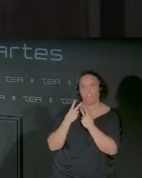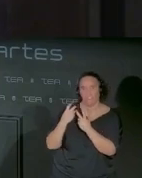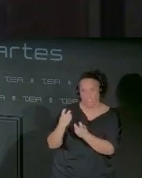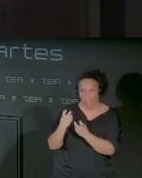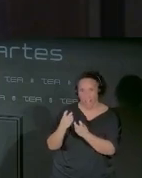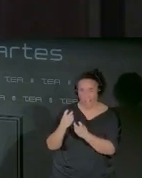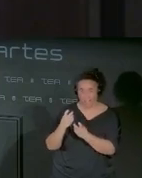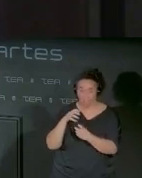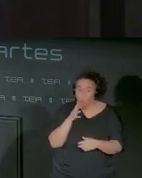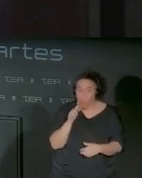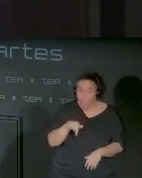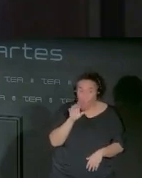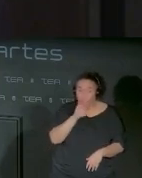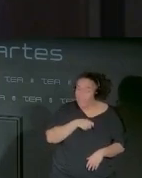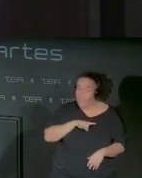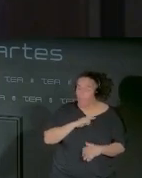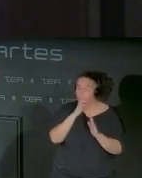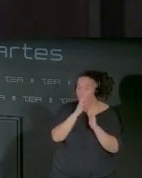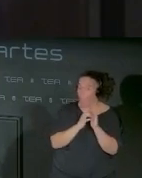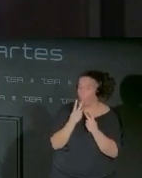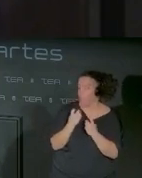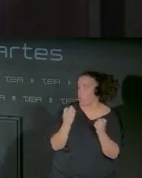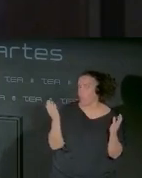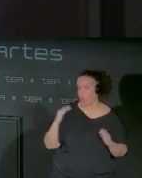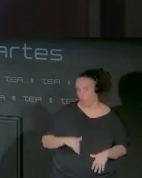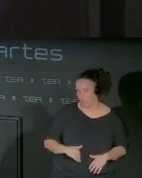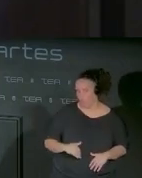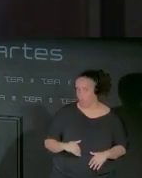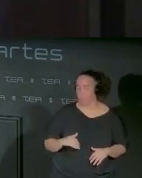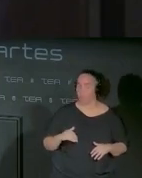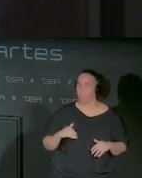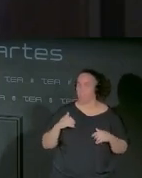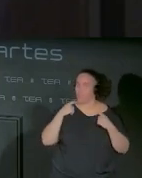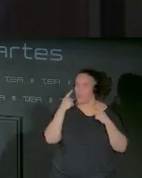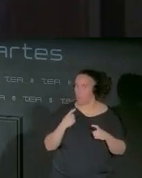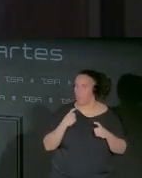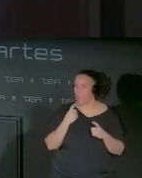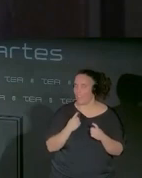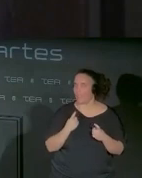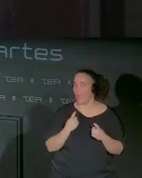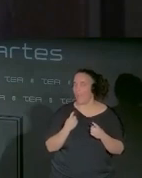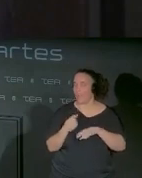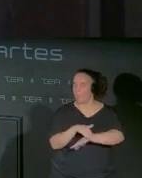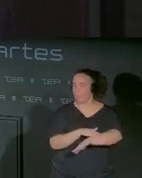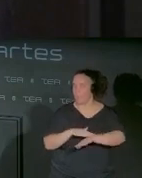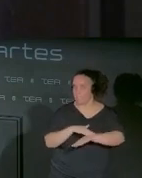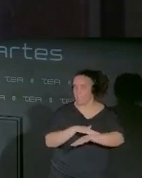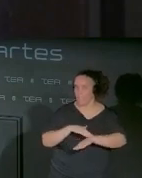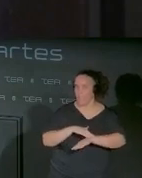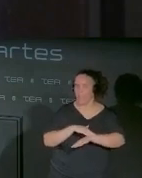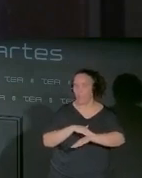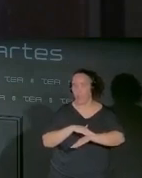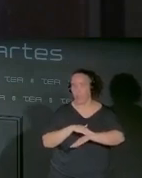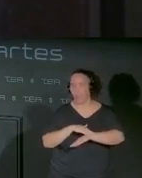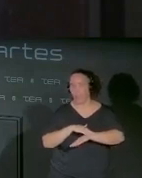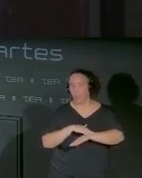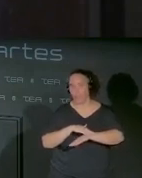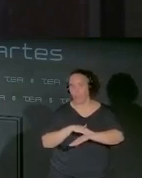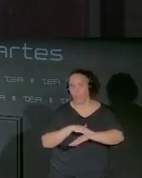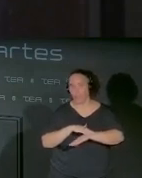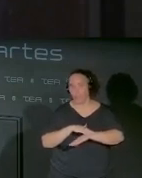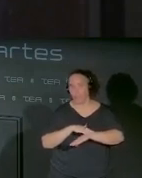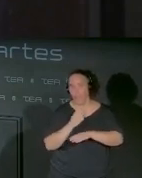that. I think we will try to convince the Ministry of Finance on that, so we will see. But it is quite a